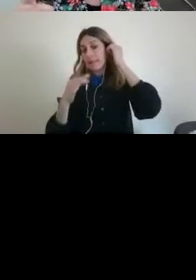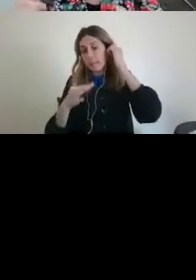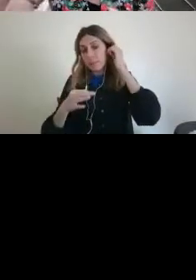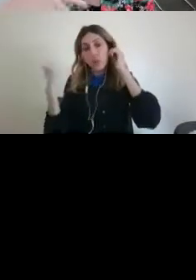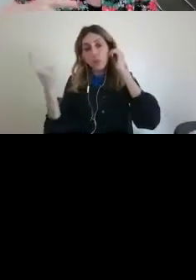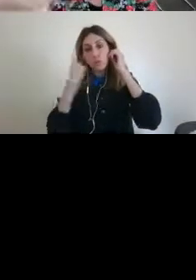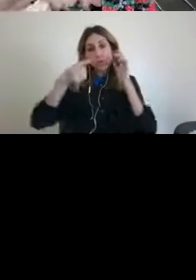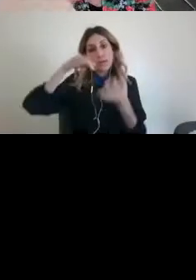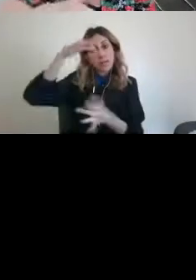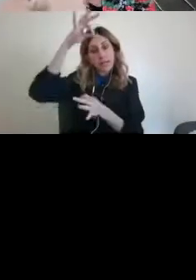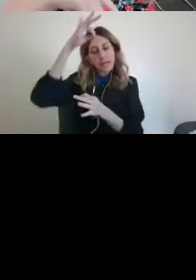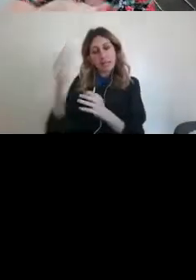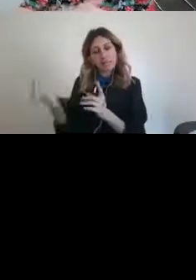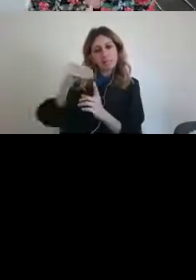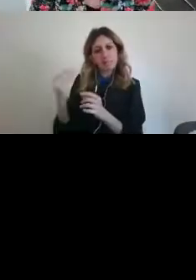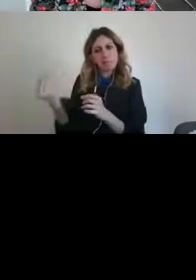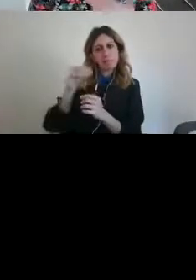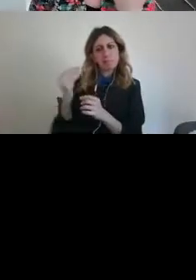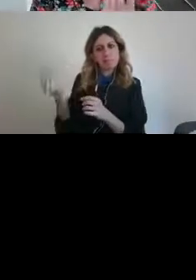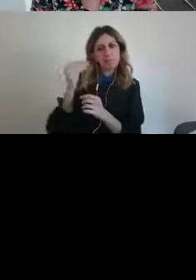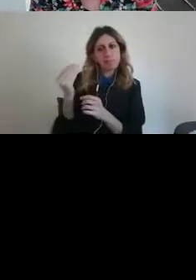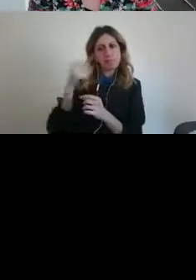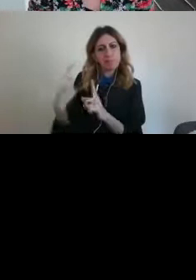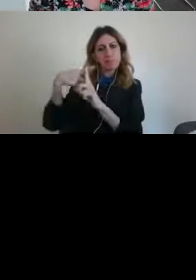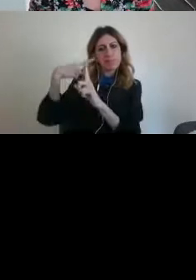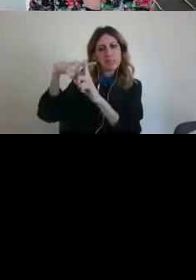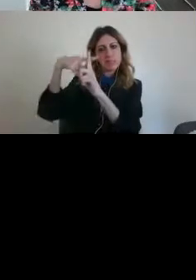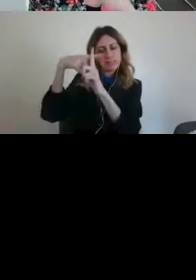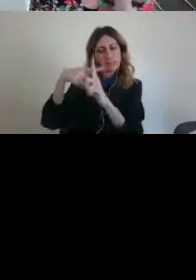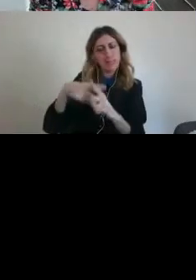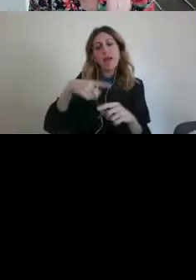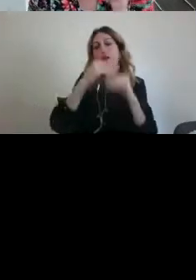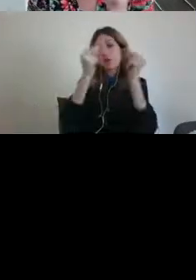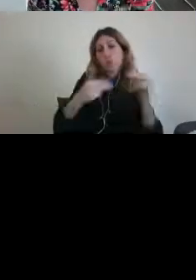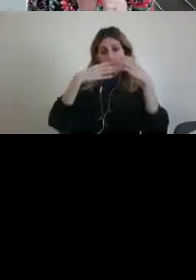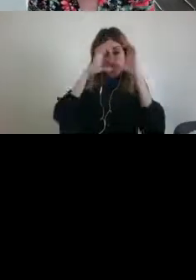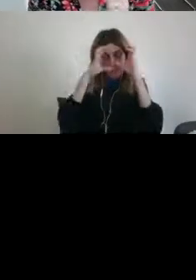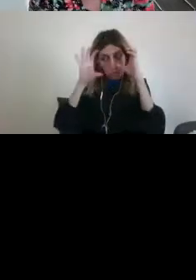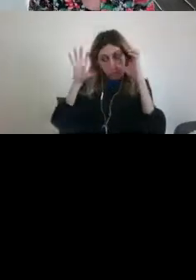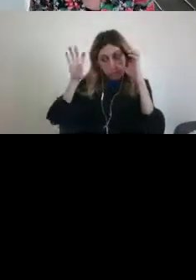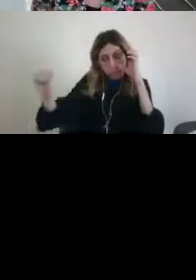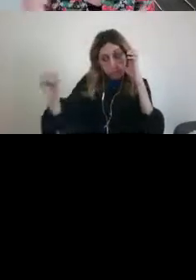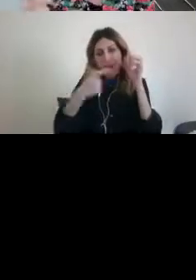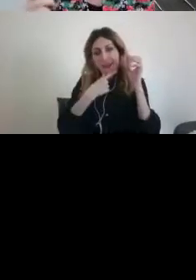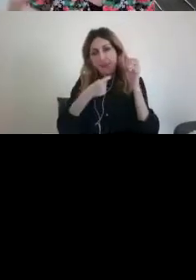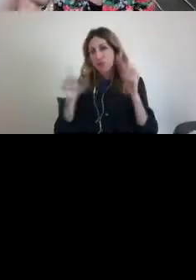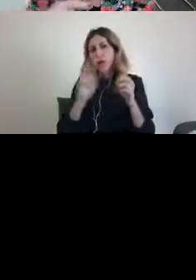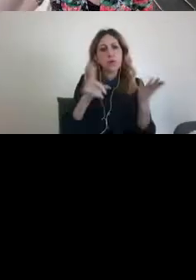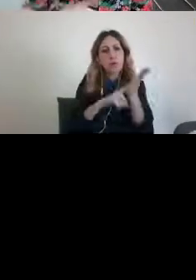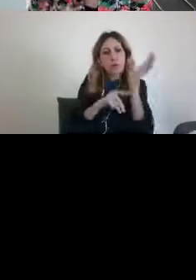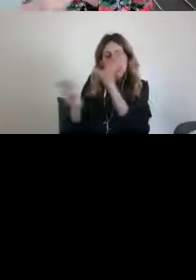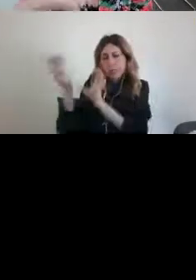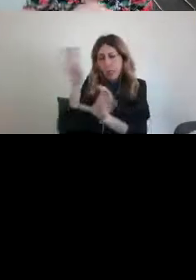has to crawl through more pages. That'll make it harder, especially if the internal links, the ones